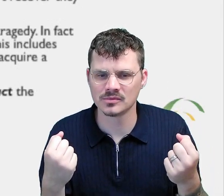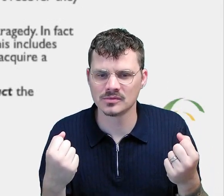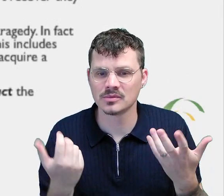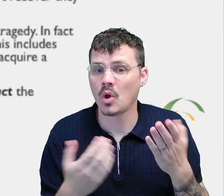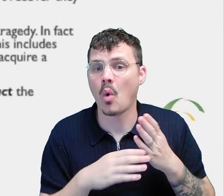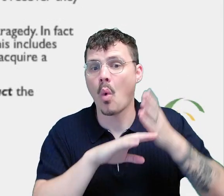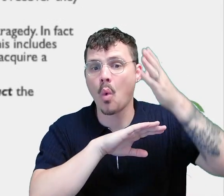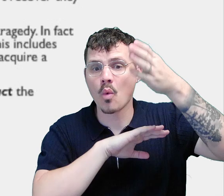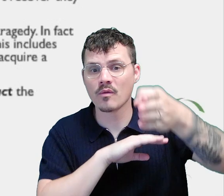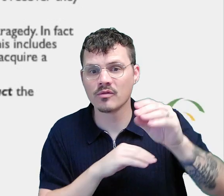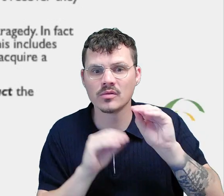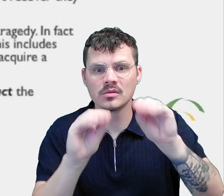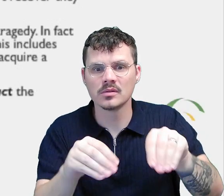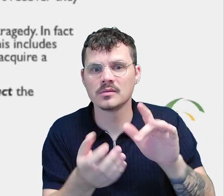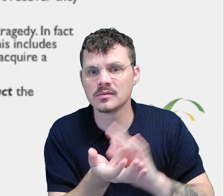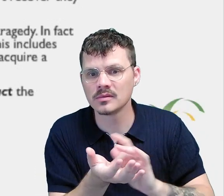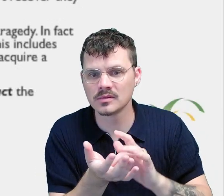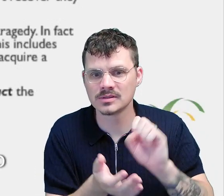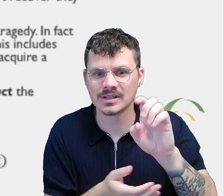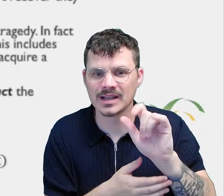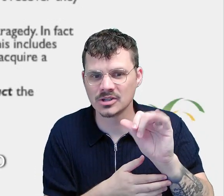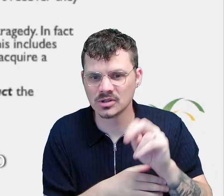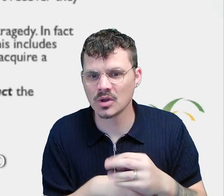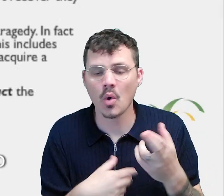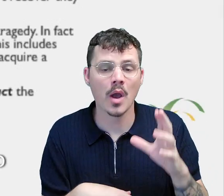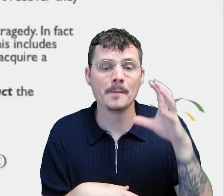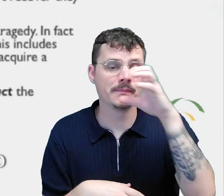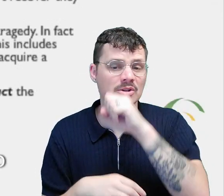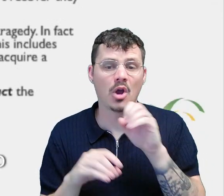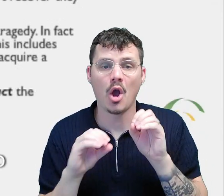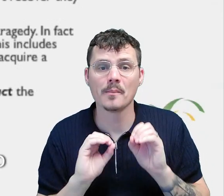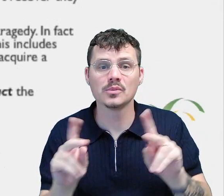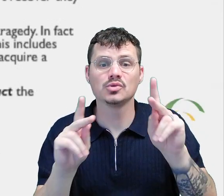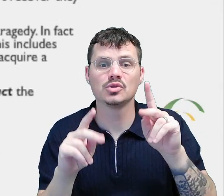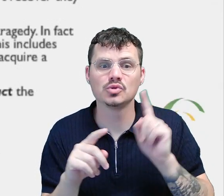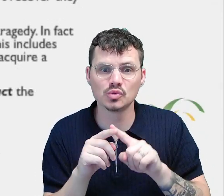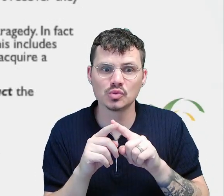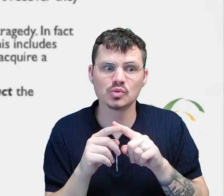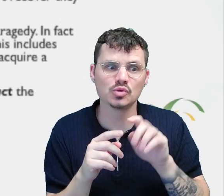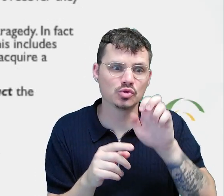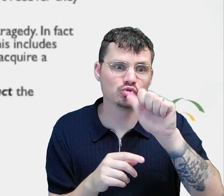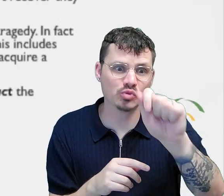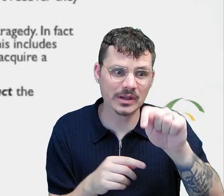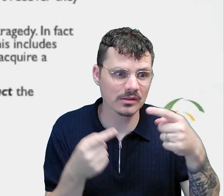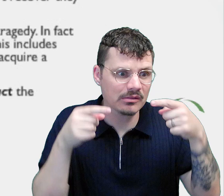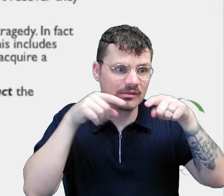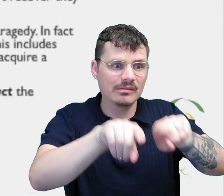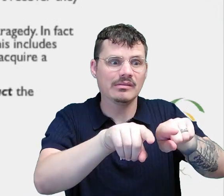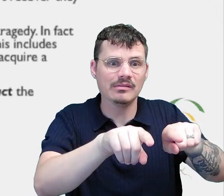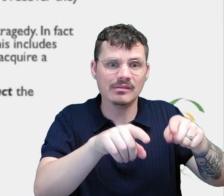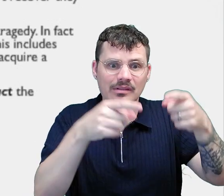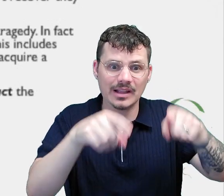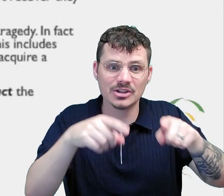Excessive sedation, missing the opportunity to treat co-occurring conditions, and so on.